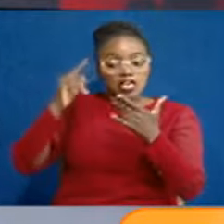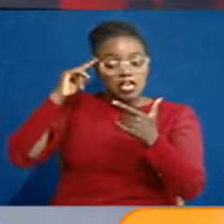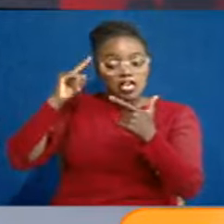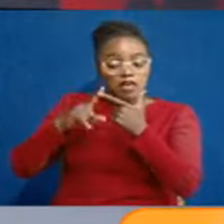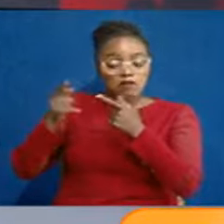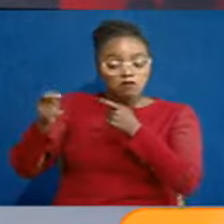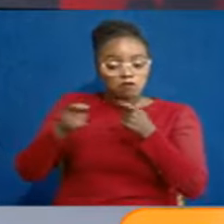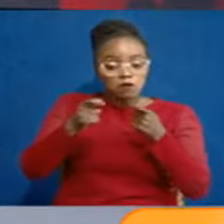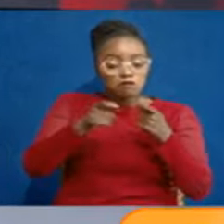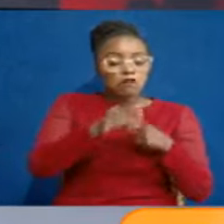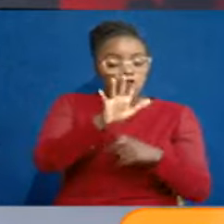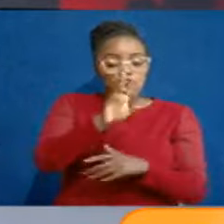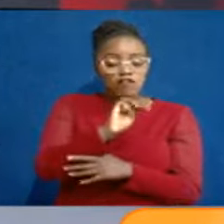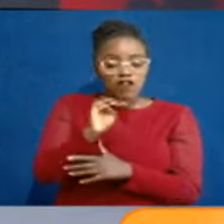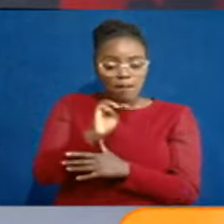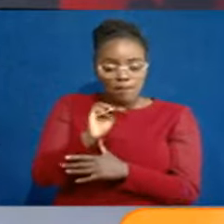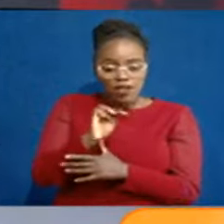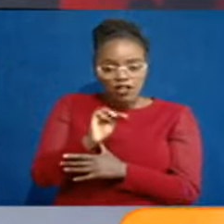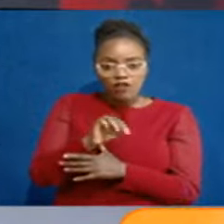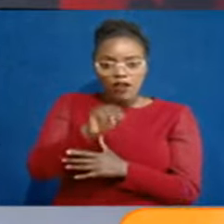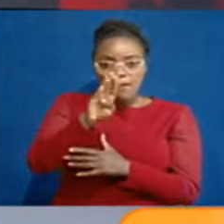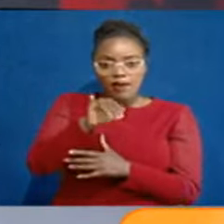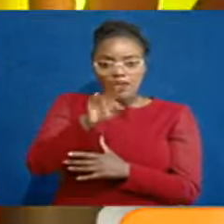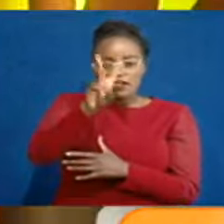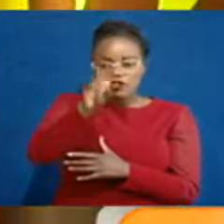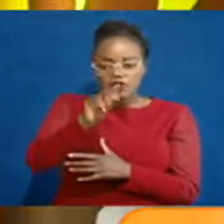million tourists by 2027.